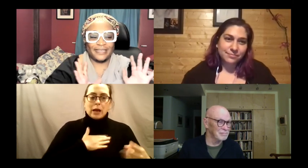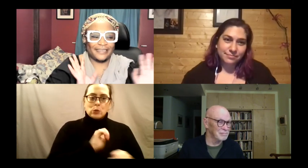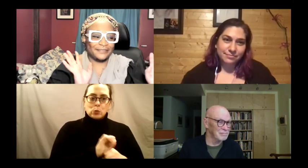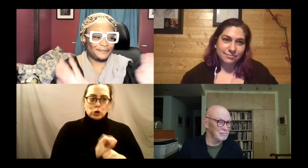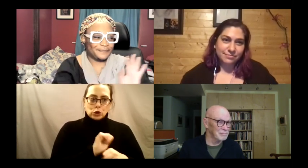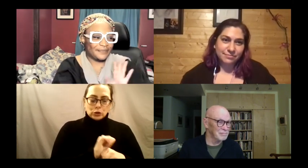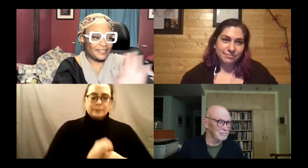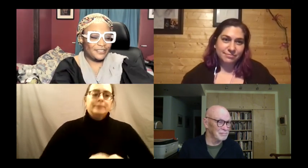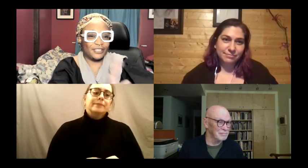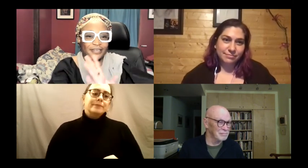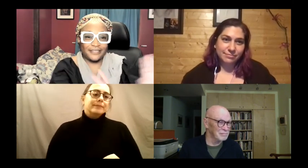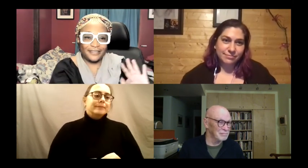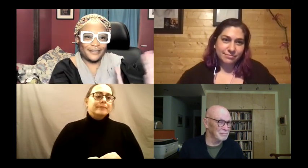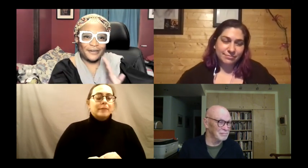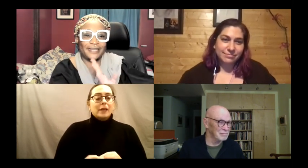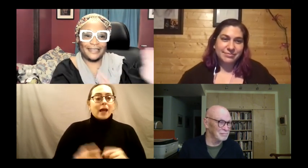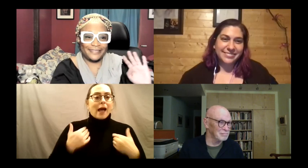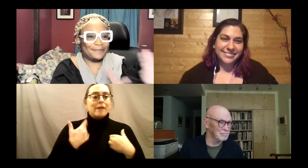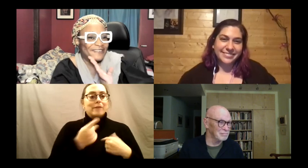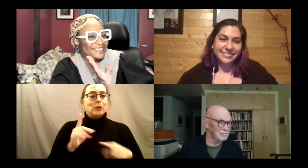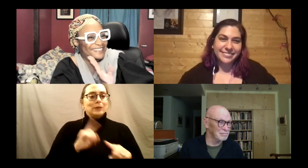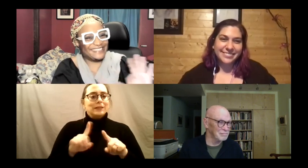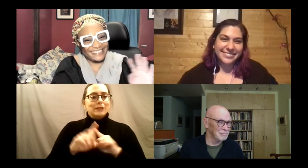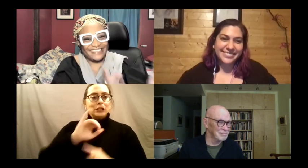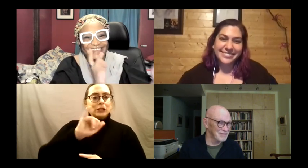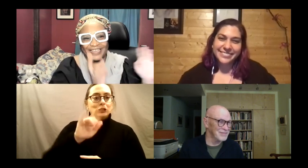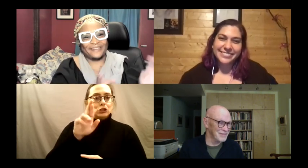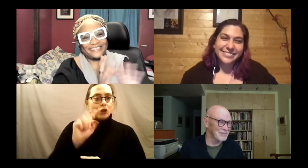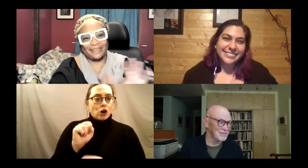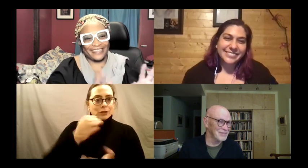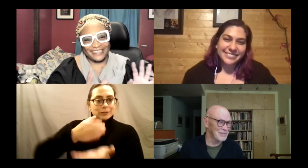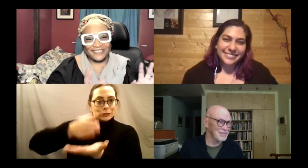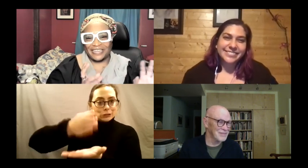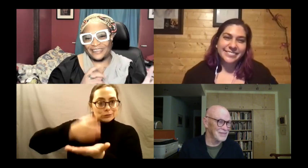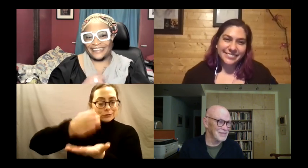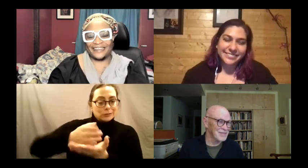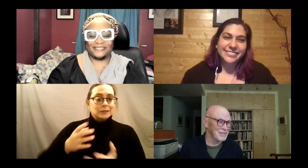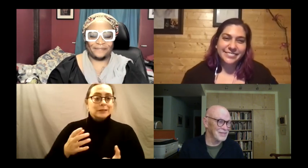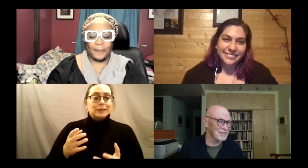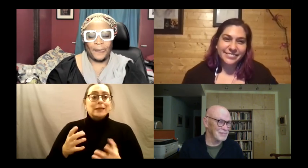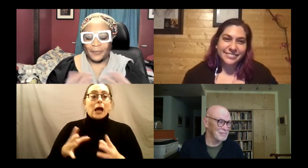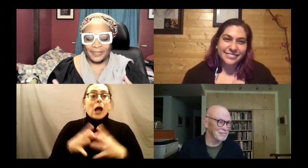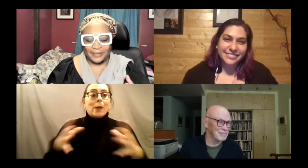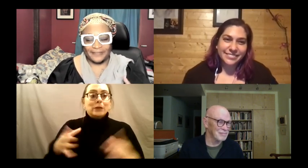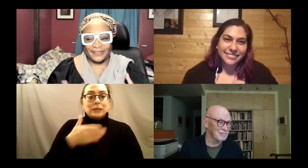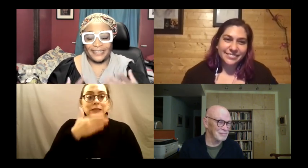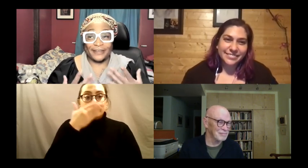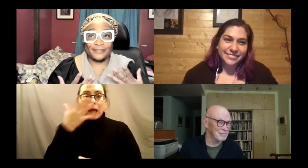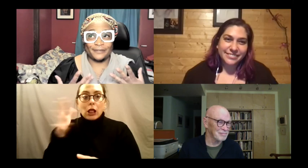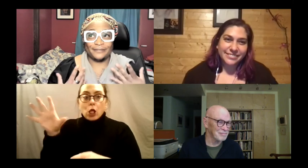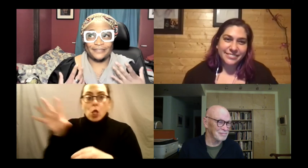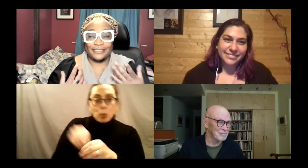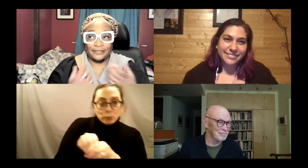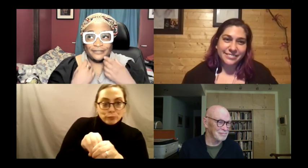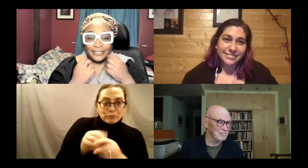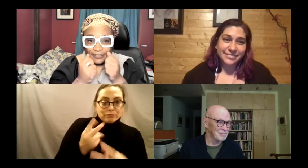some jars on the go that I like to play with and see how much smell I can trap and what can be offered. I